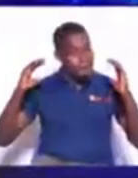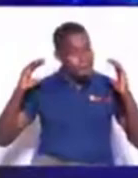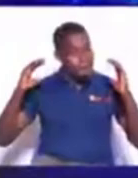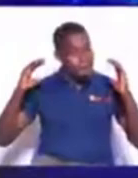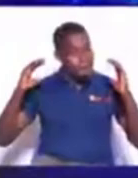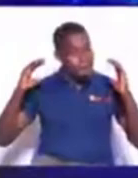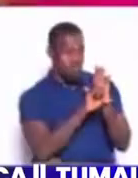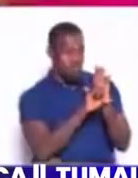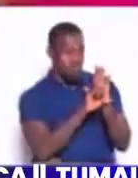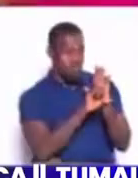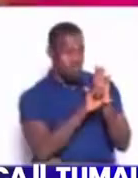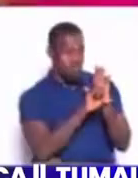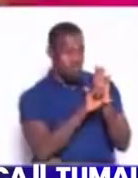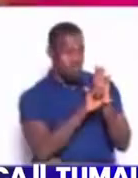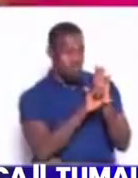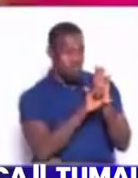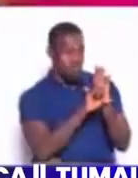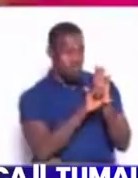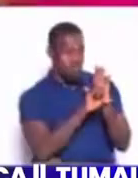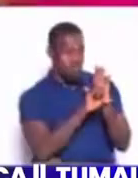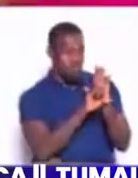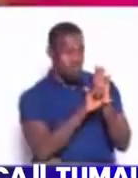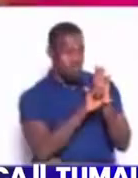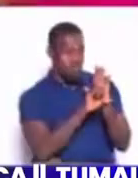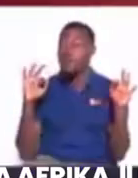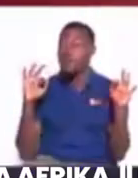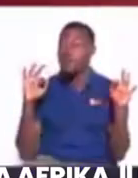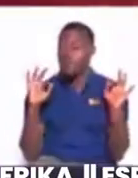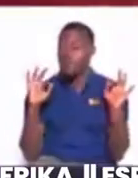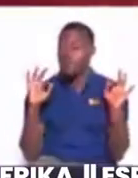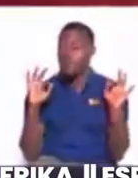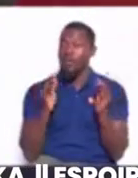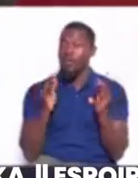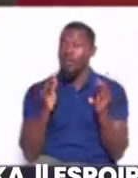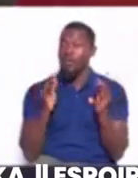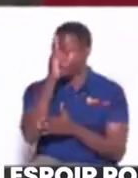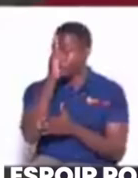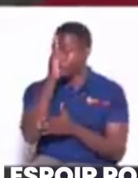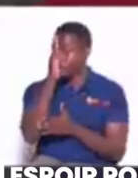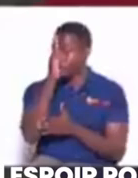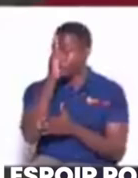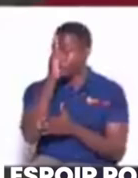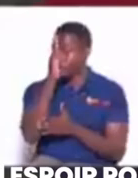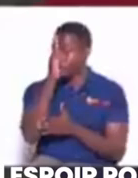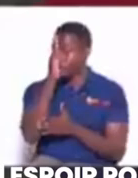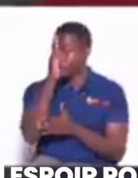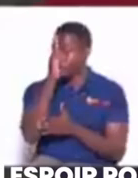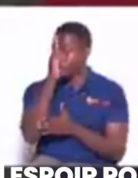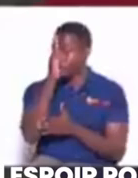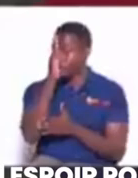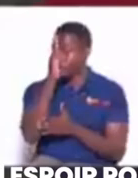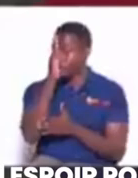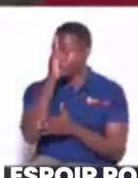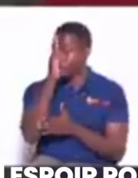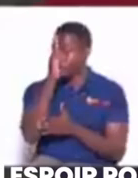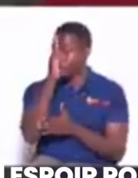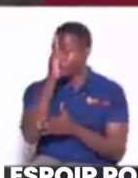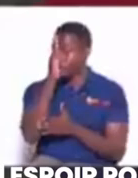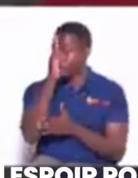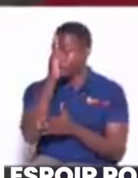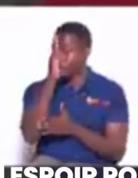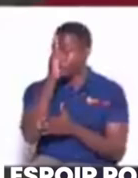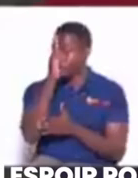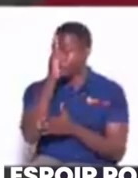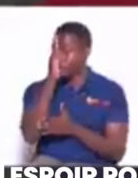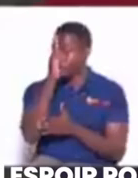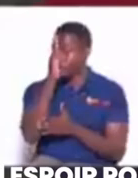is the pathway to freedom. God's law is the pathway to true happiness. Now, there are those